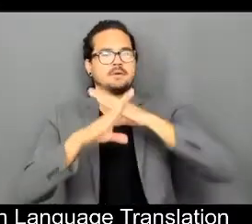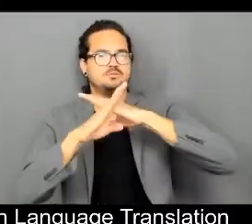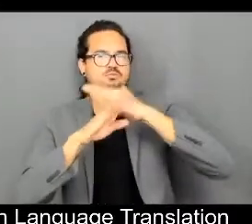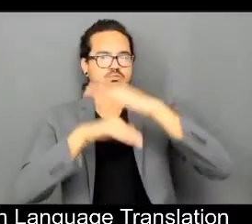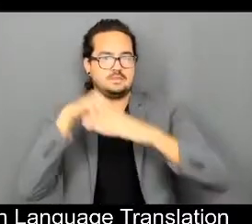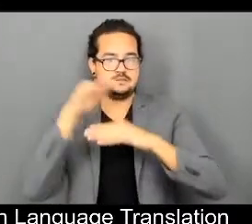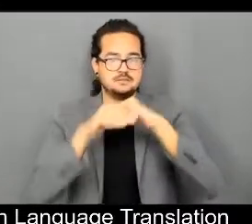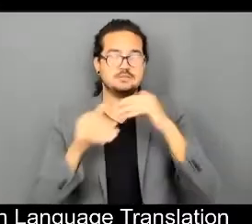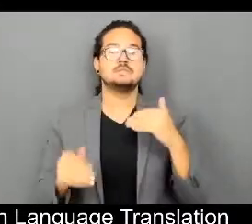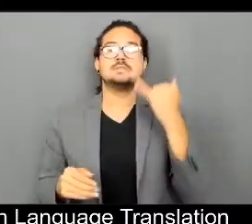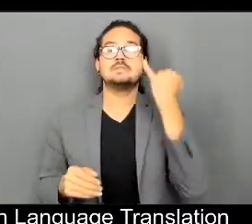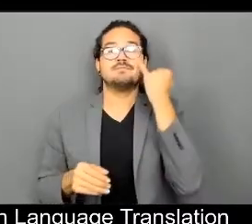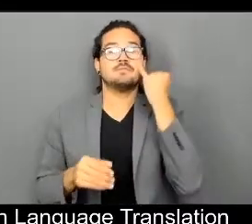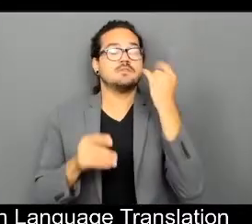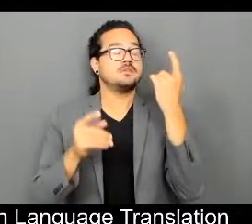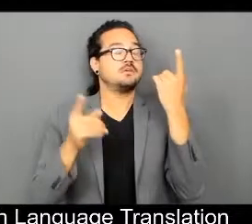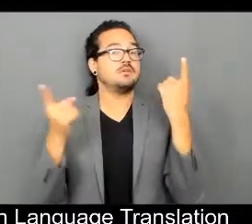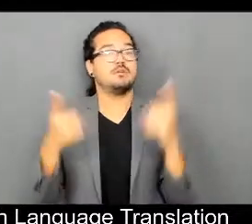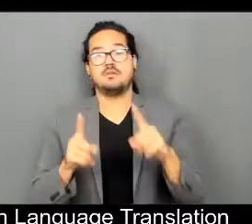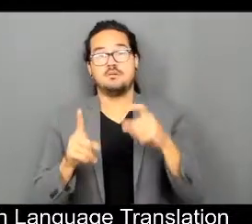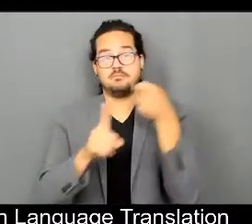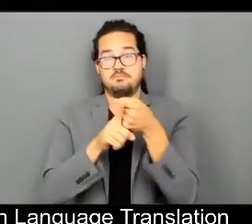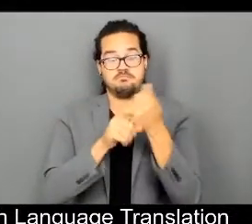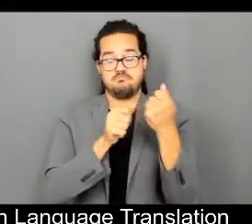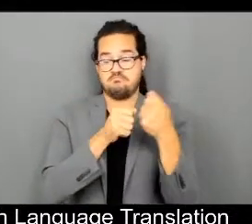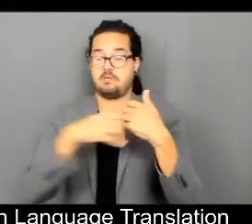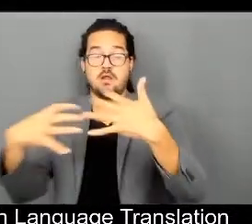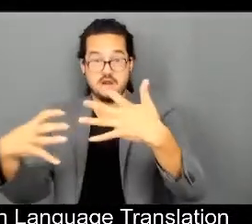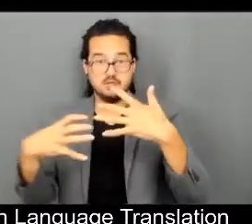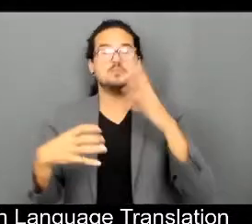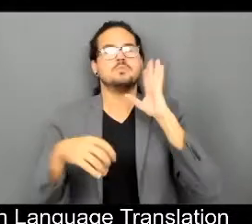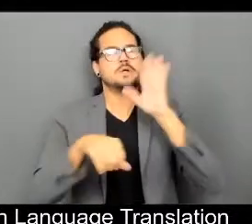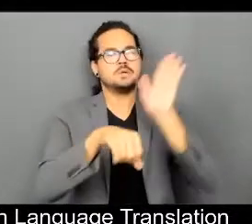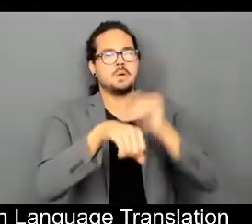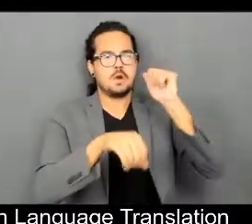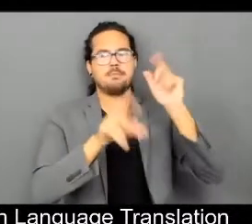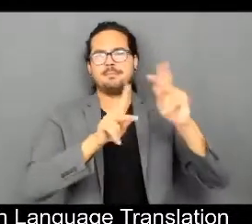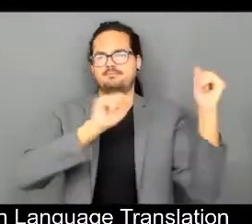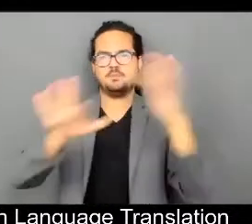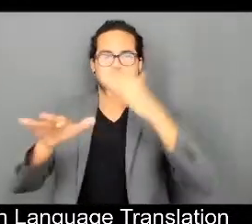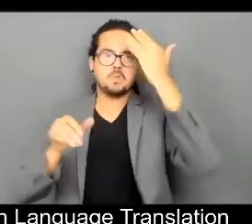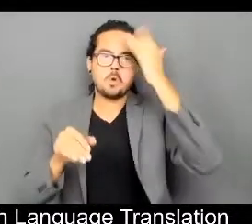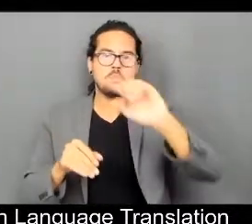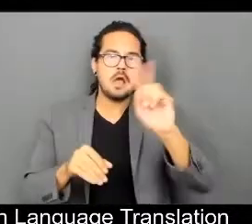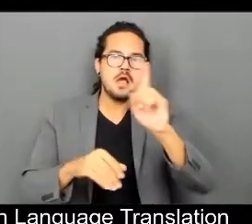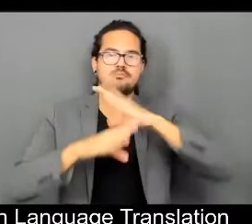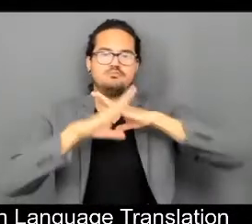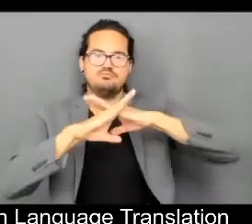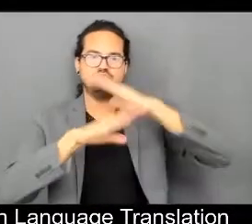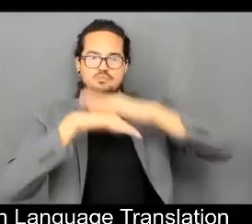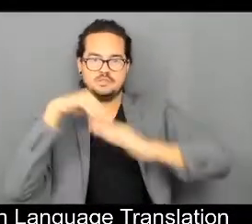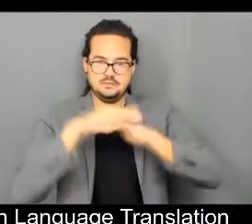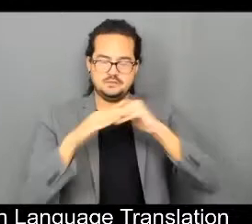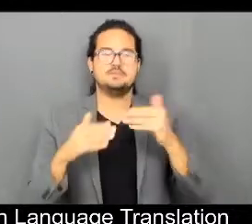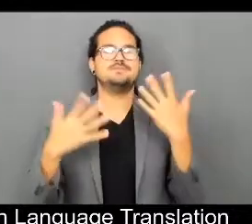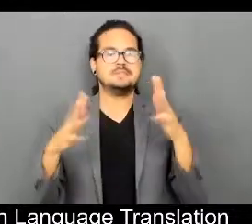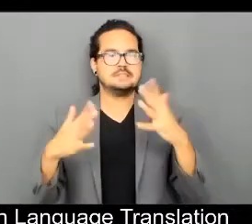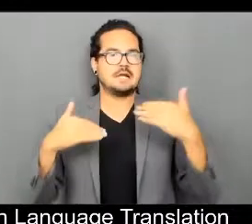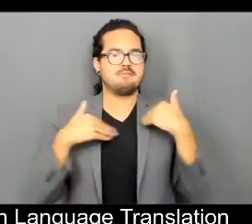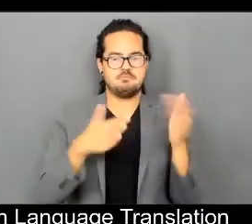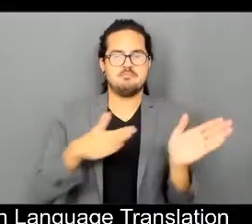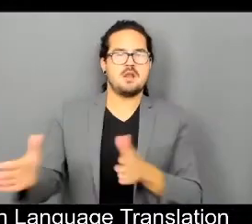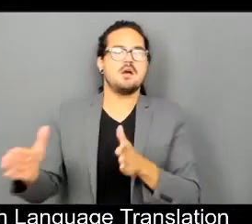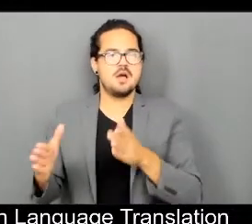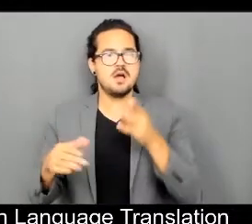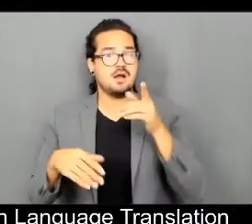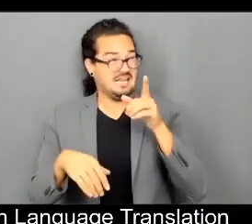to funnel over and be part of our structured group. So we are set up with that in mind. Today's the last day